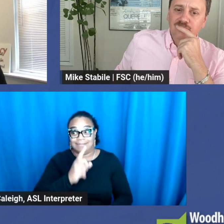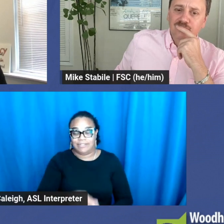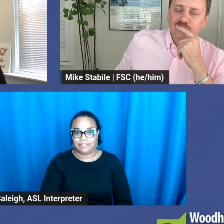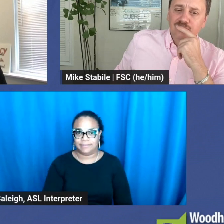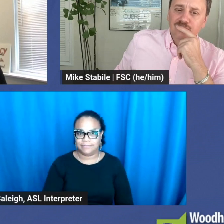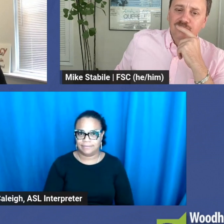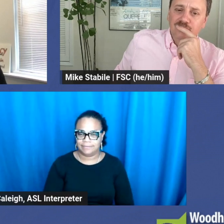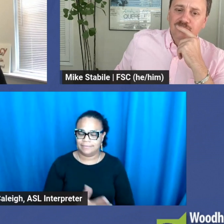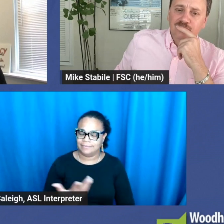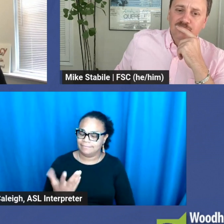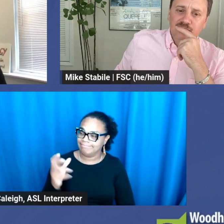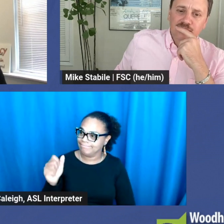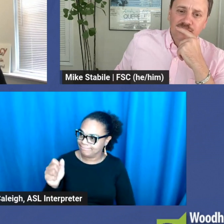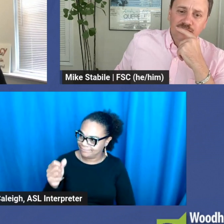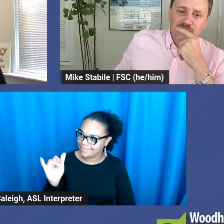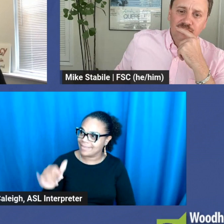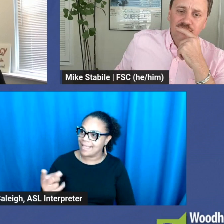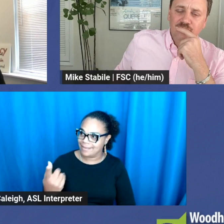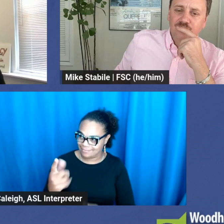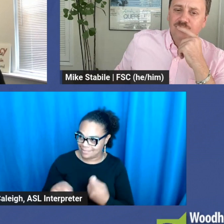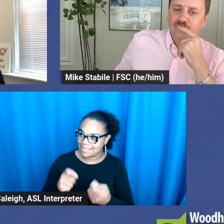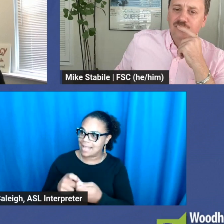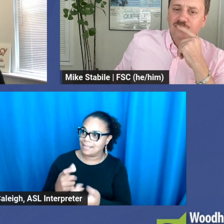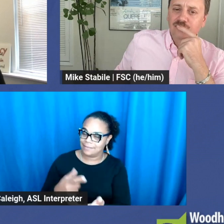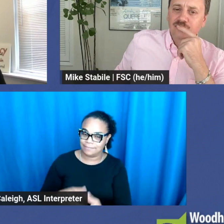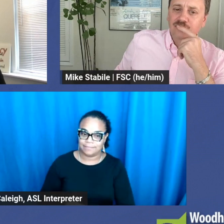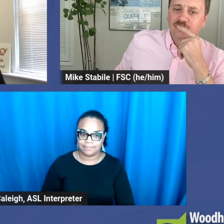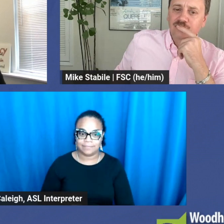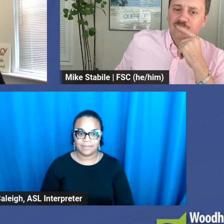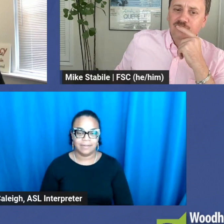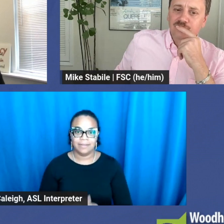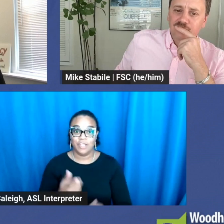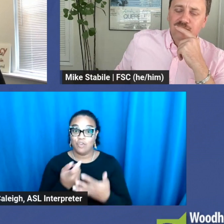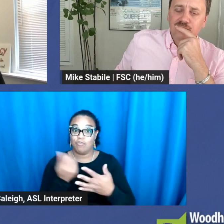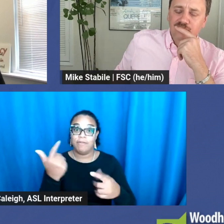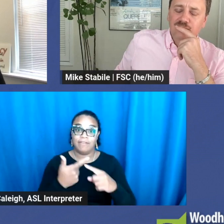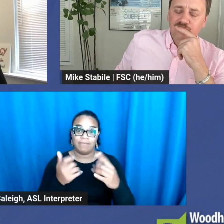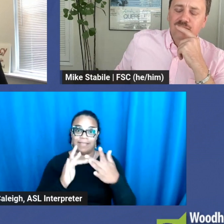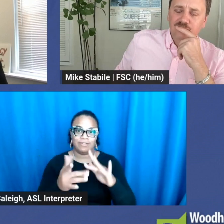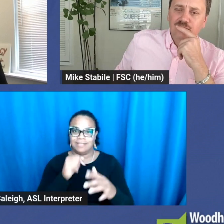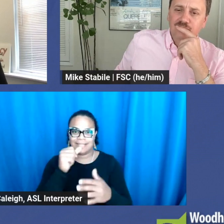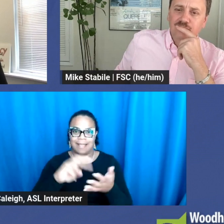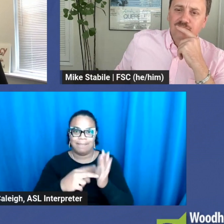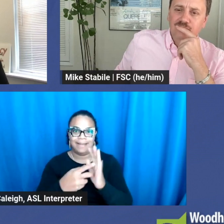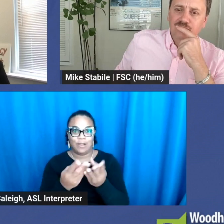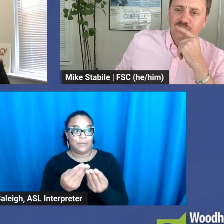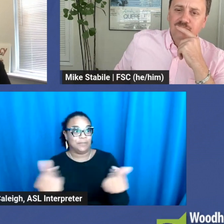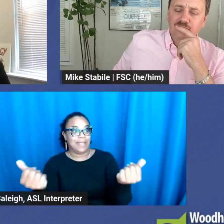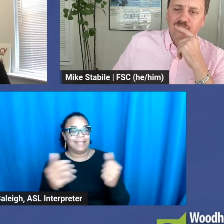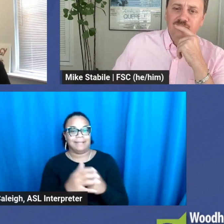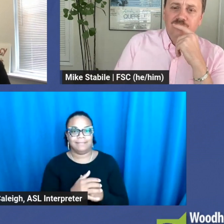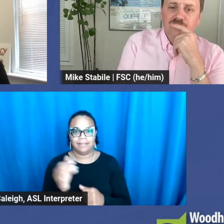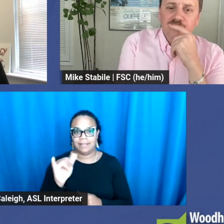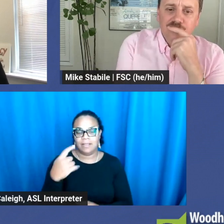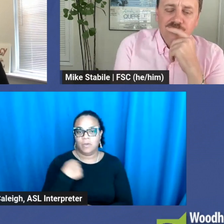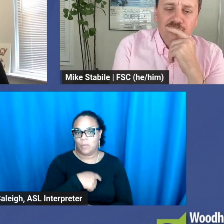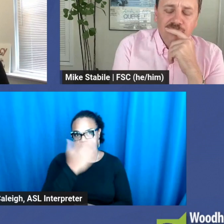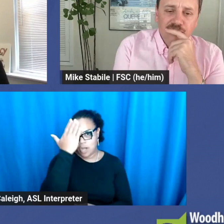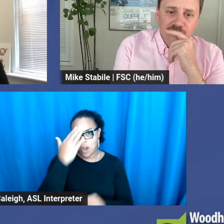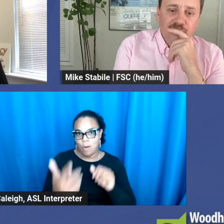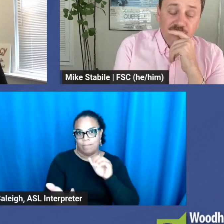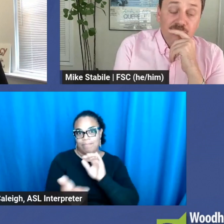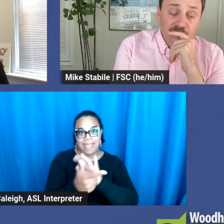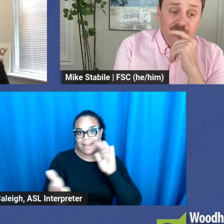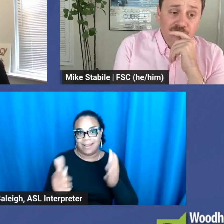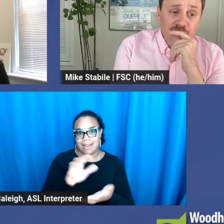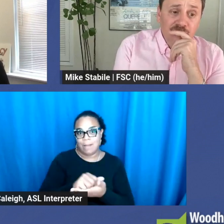Yeah, absolutely. Taking things offline doesn't mean they go away, right? Just like we know banning abortion doesn't mean that there won't